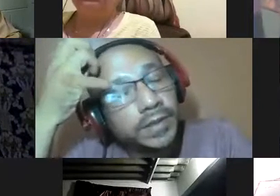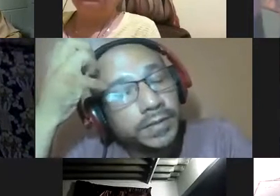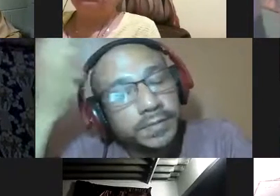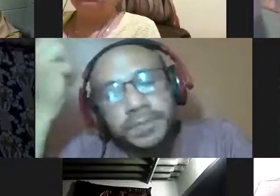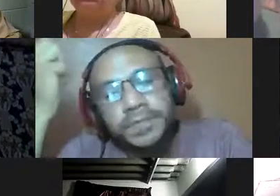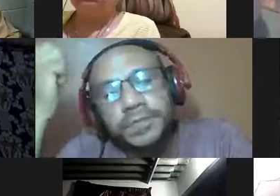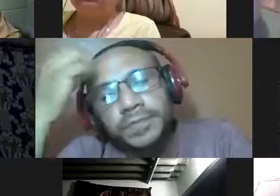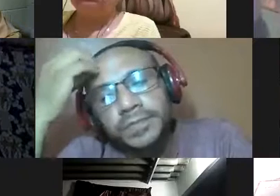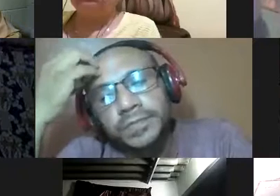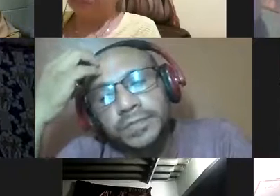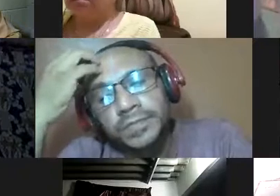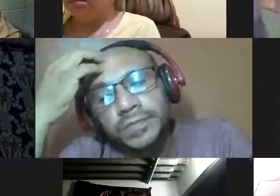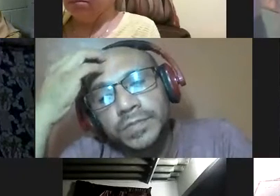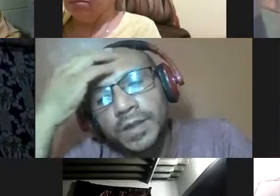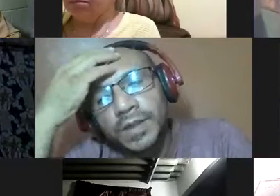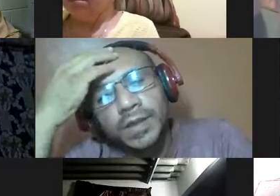Okay,